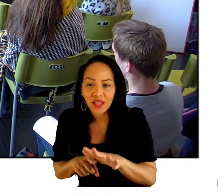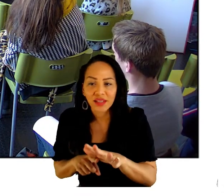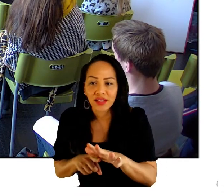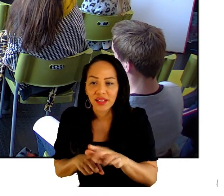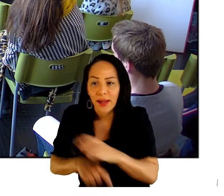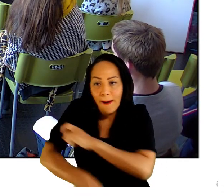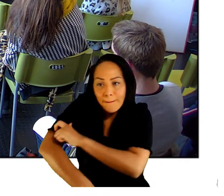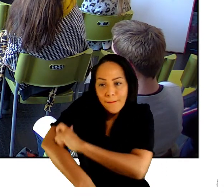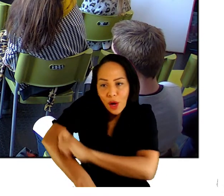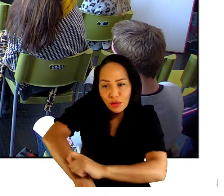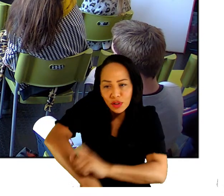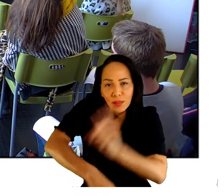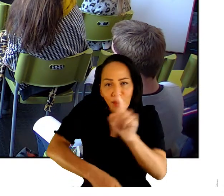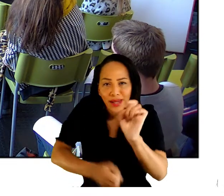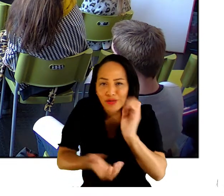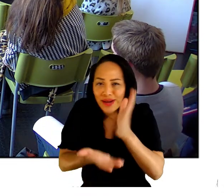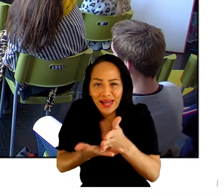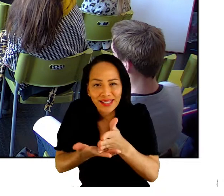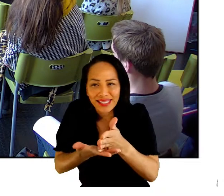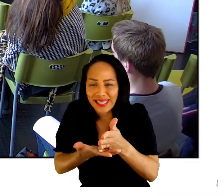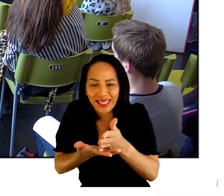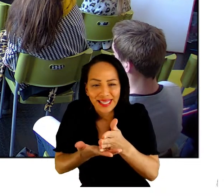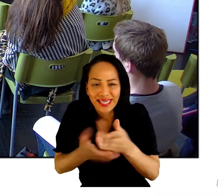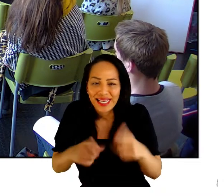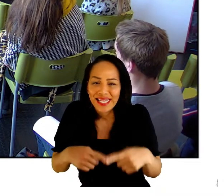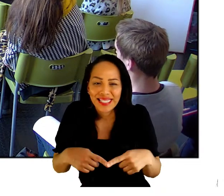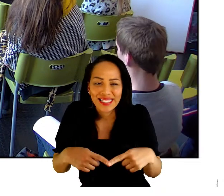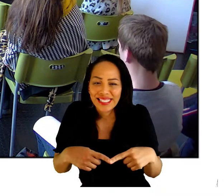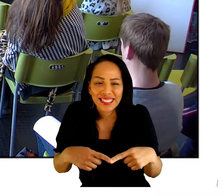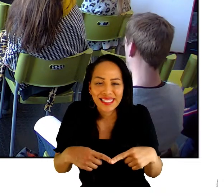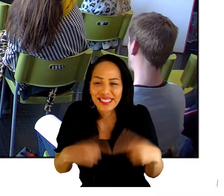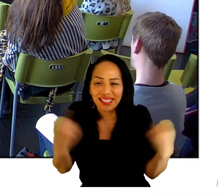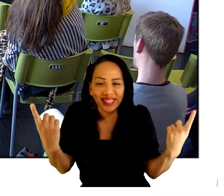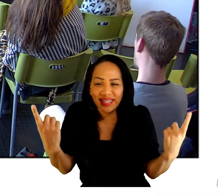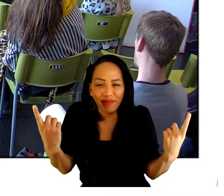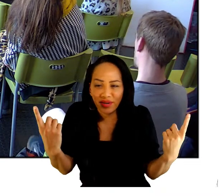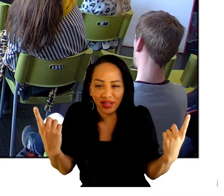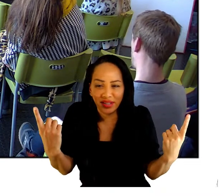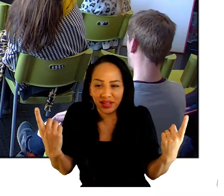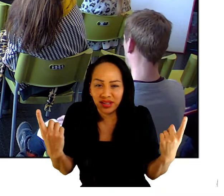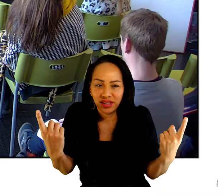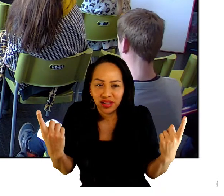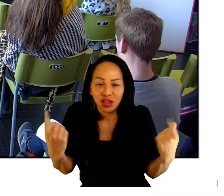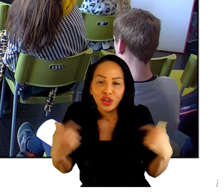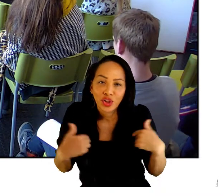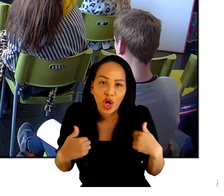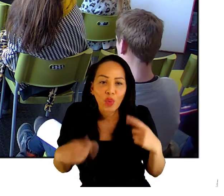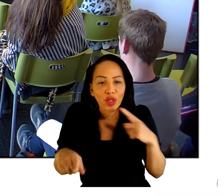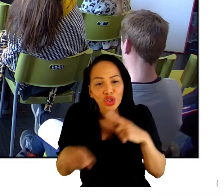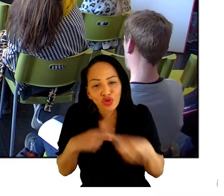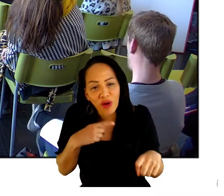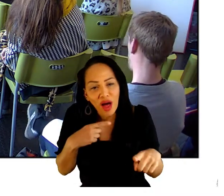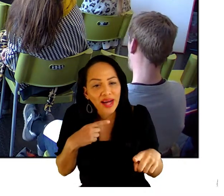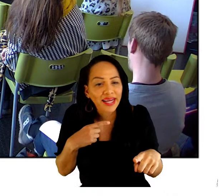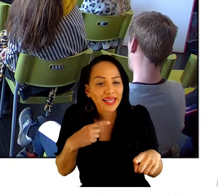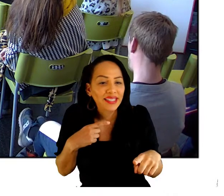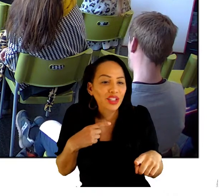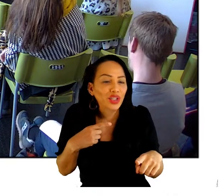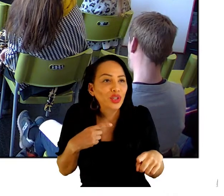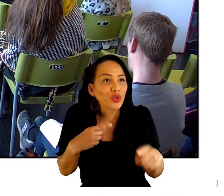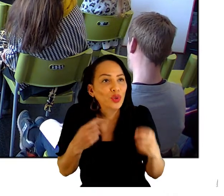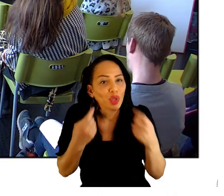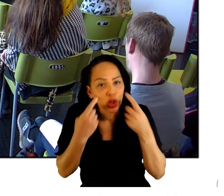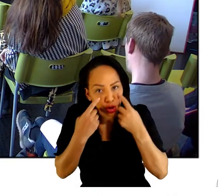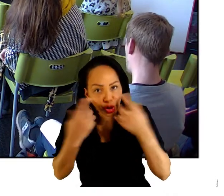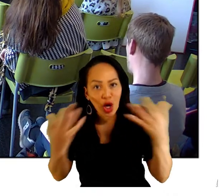So it's nice to take the step further and present a thing as integrated, because at the end of the day, what